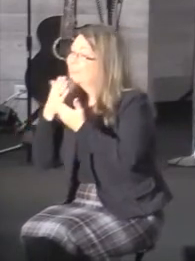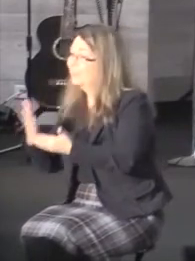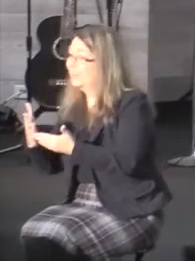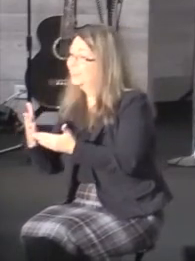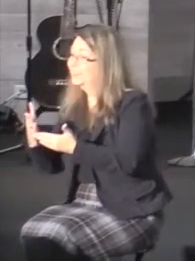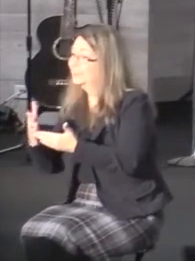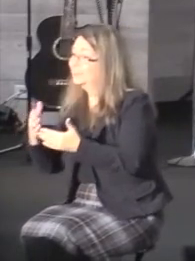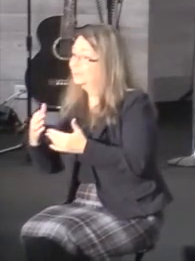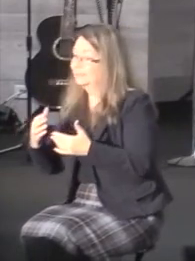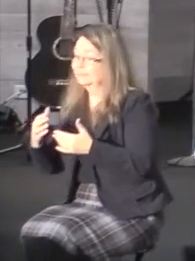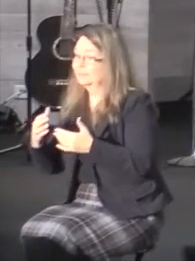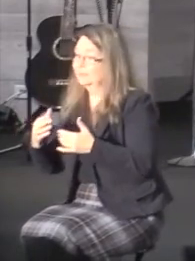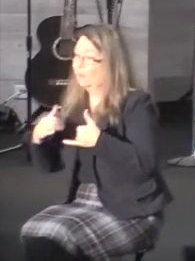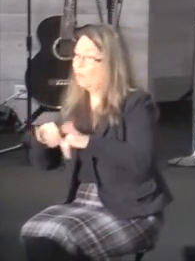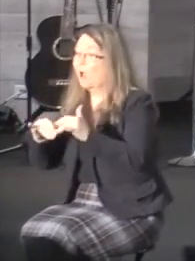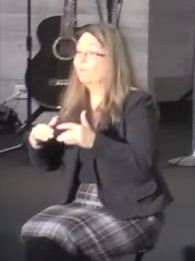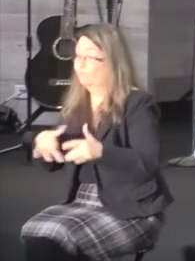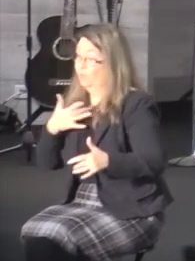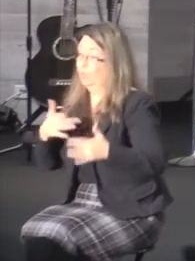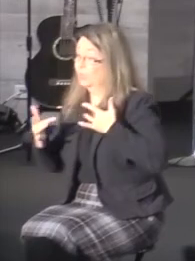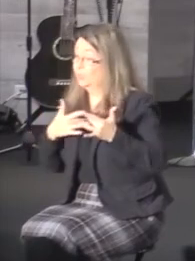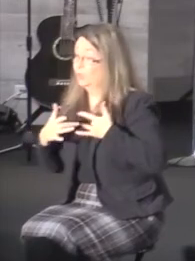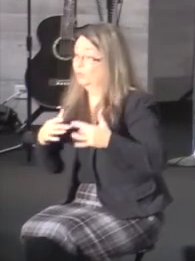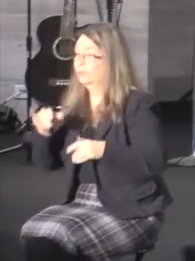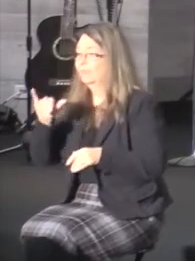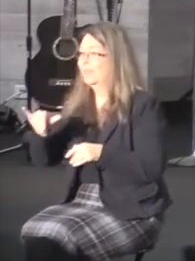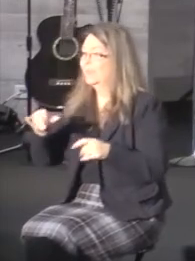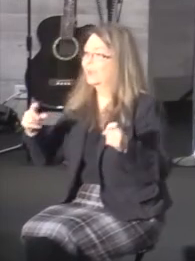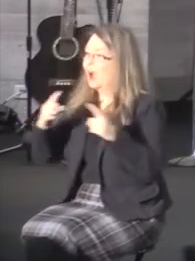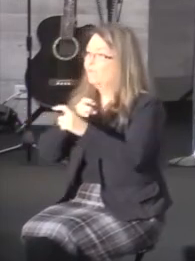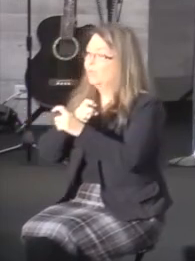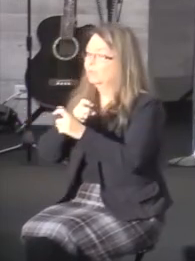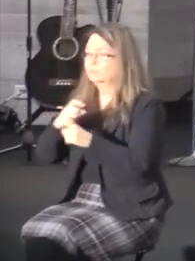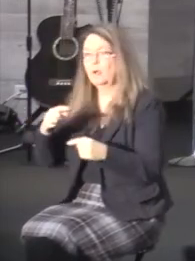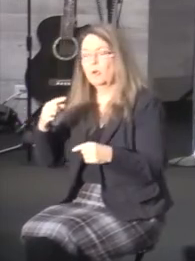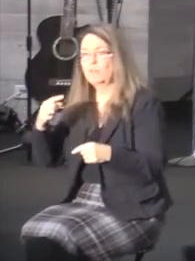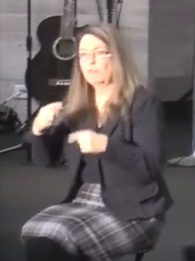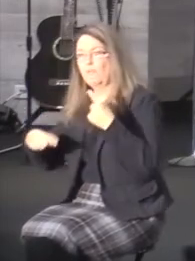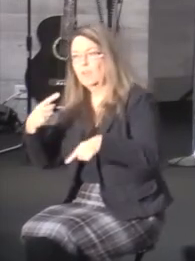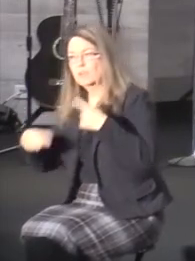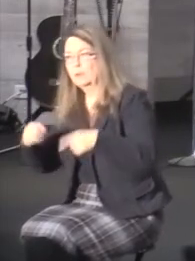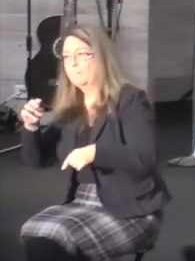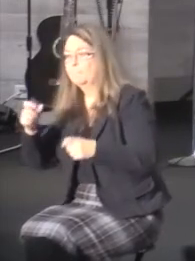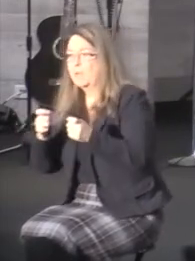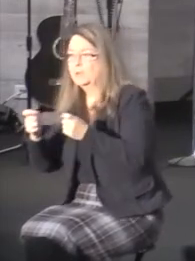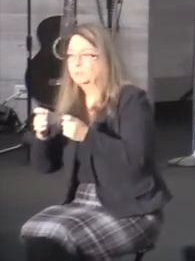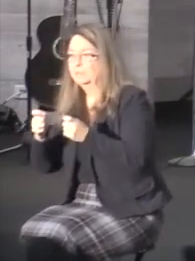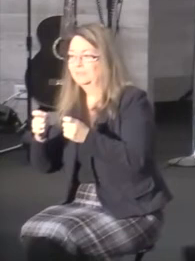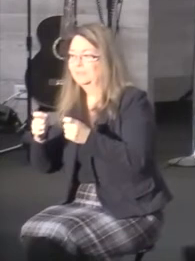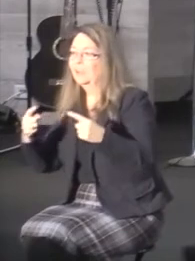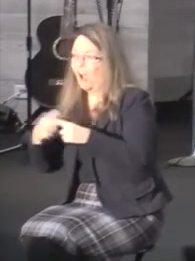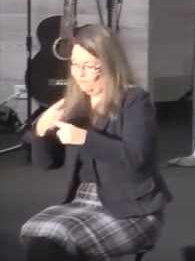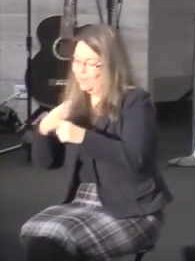as he expresses his concern. I mean, you want to talk about conflict management 101. Paul is able to find the silver lining despite the